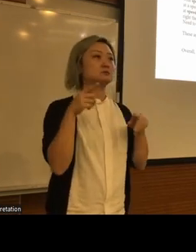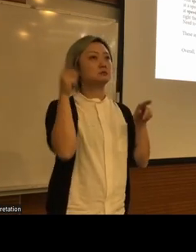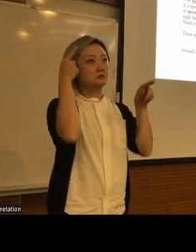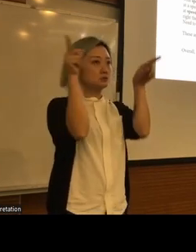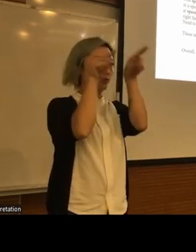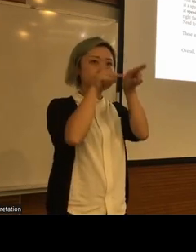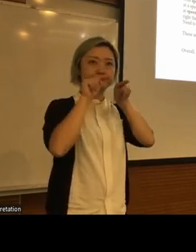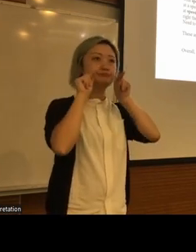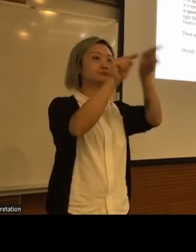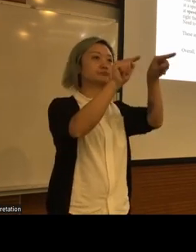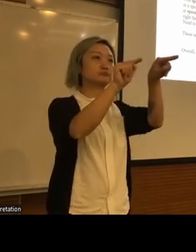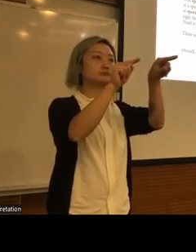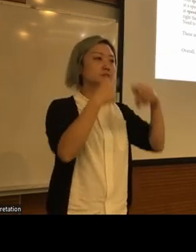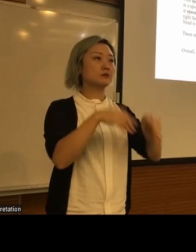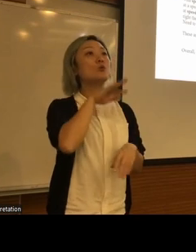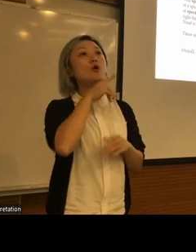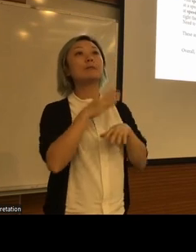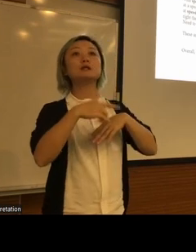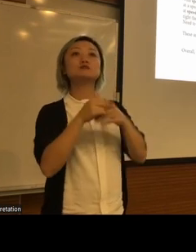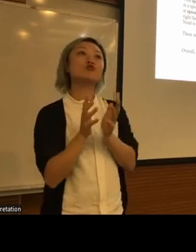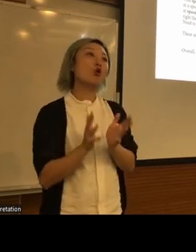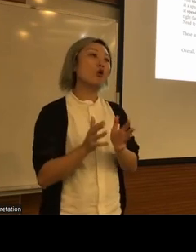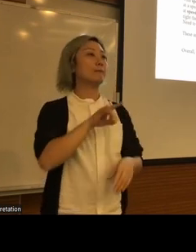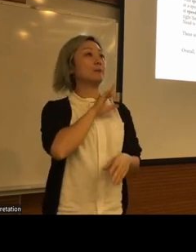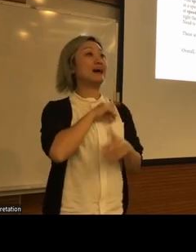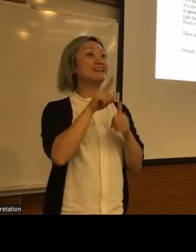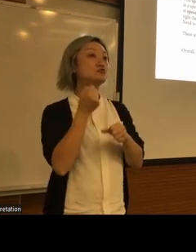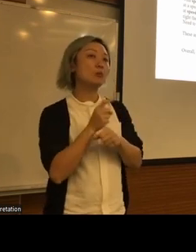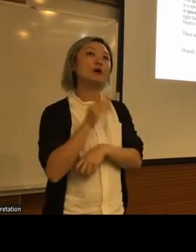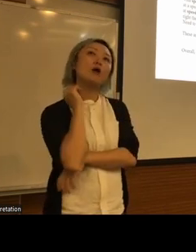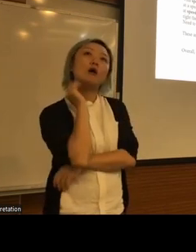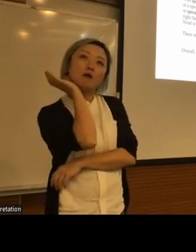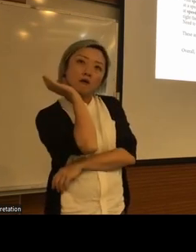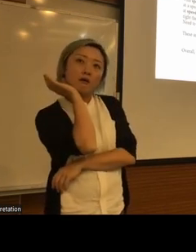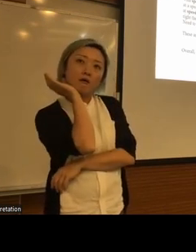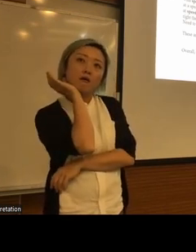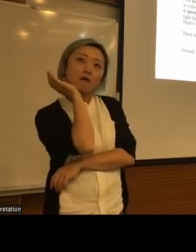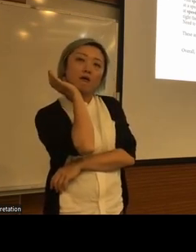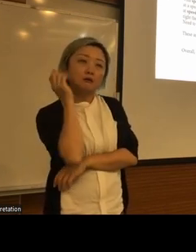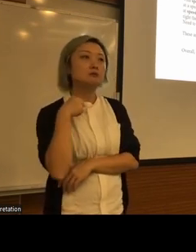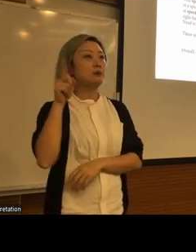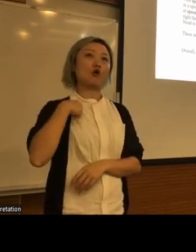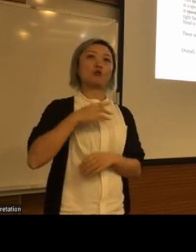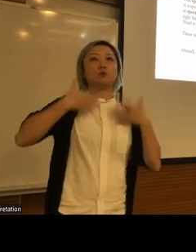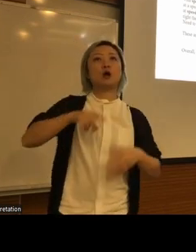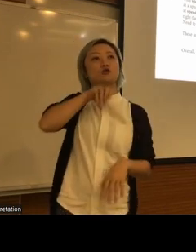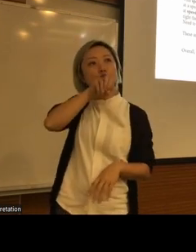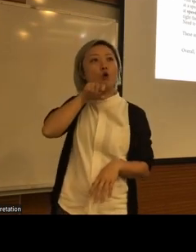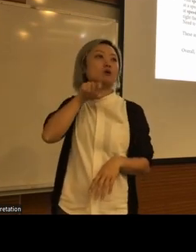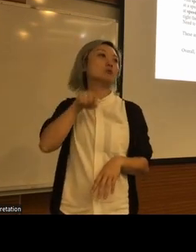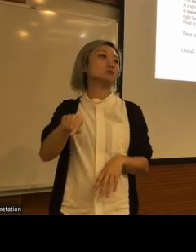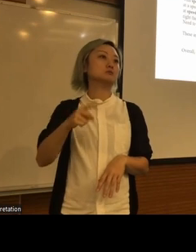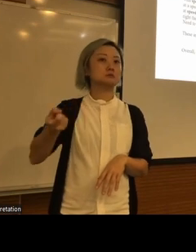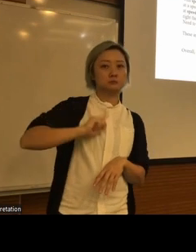from comprehension to production to comprehension to production. When this was measured, they found that at